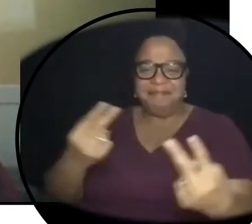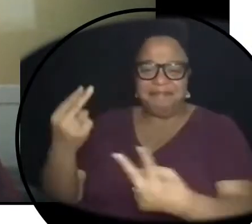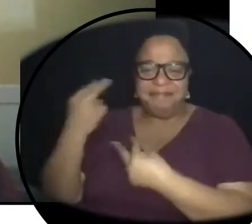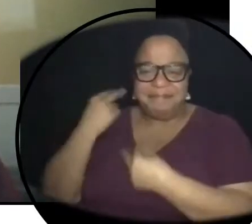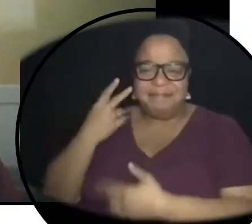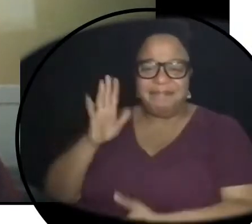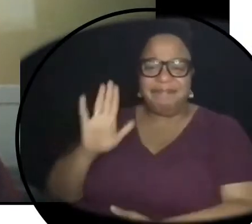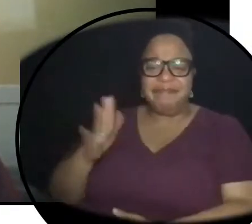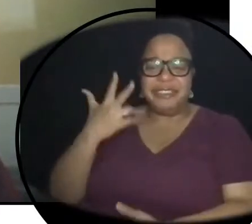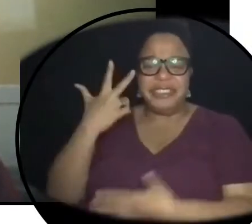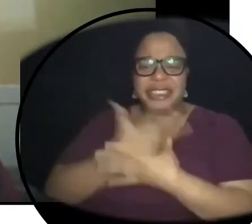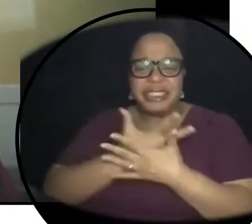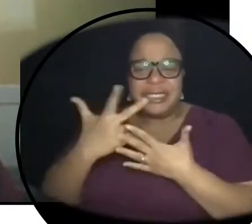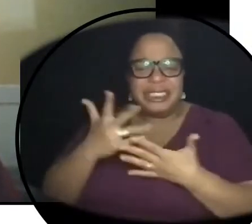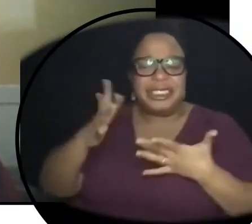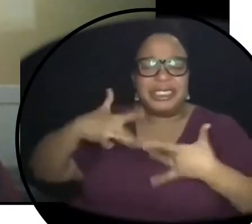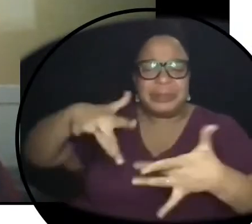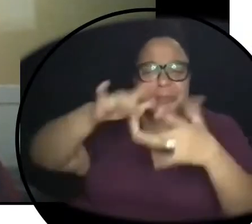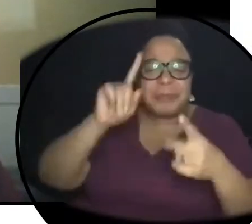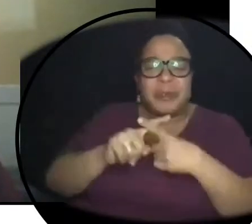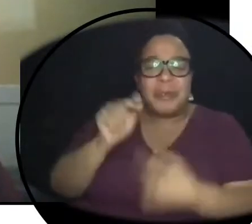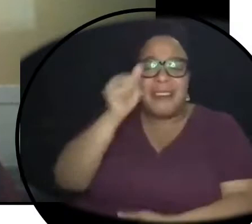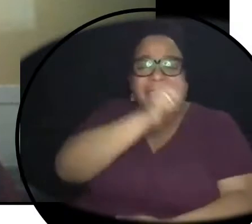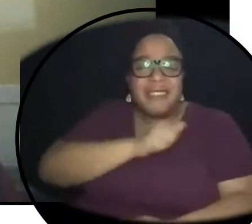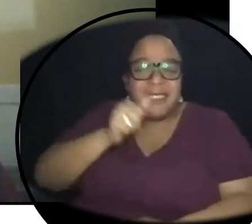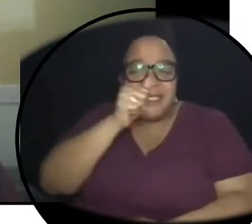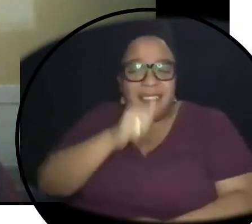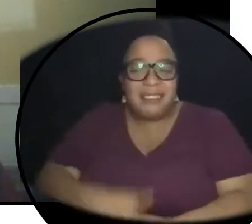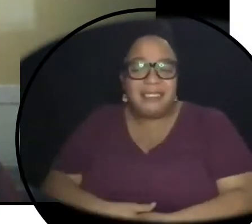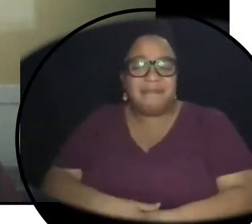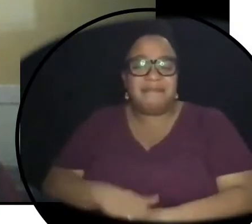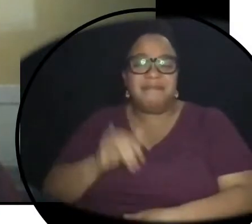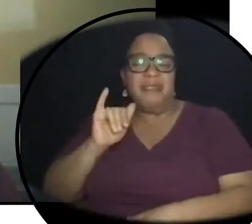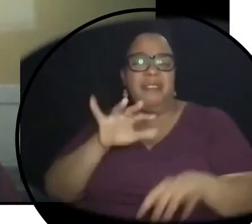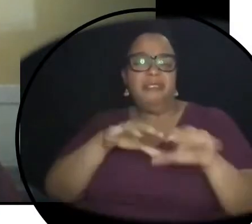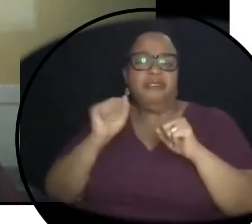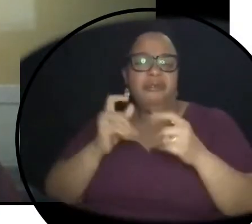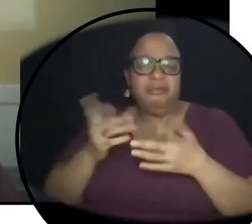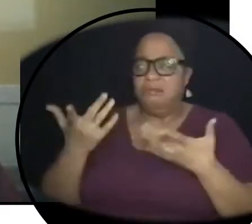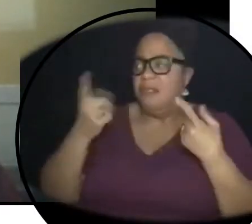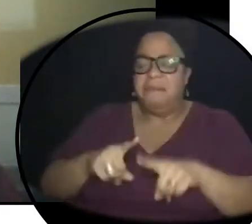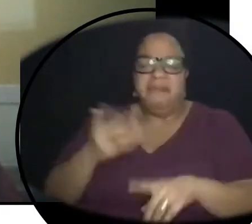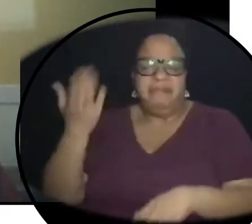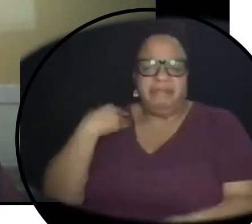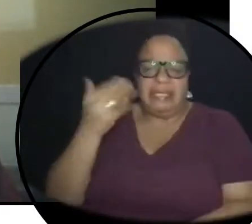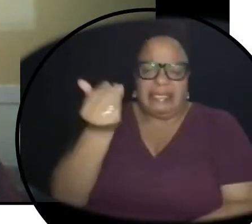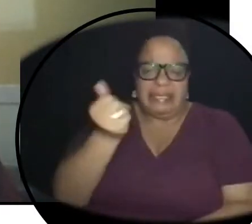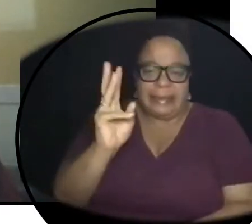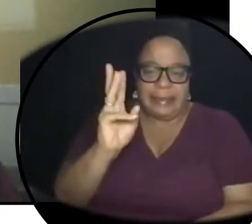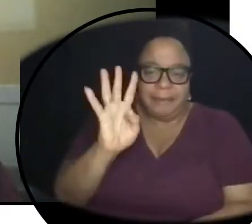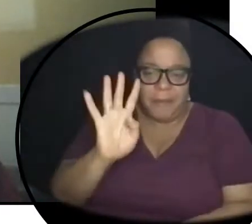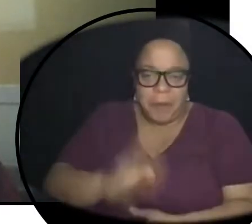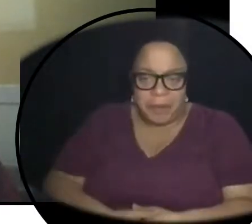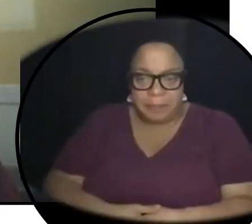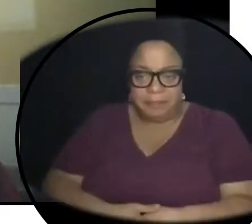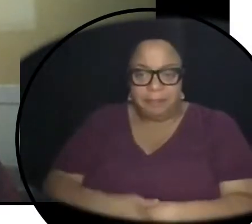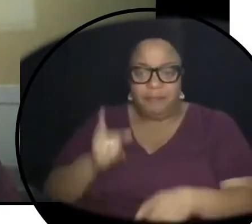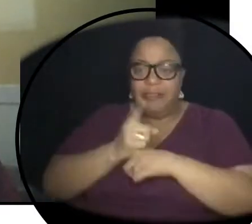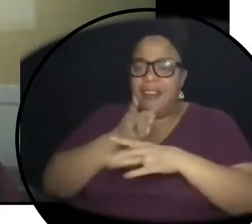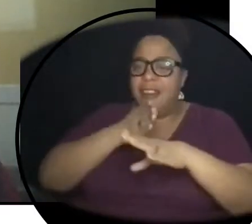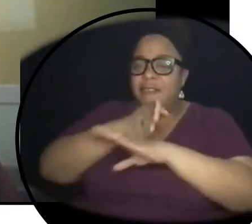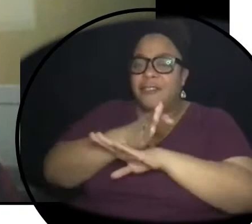that I was just sort of reflecting on the impact of Mississippi on the world and the impact of the world on